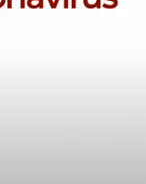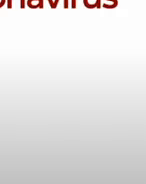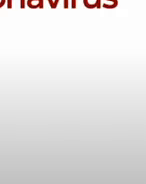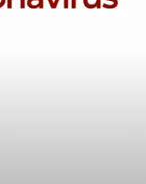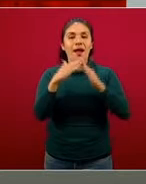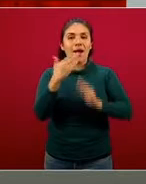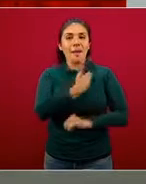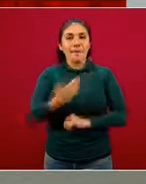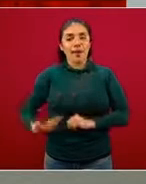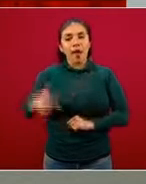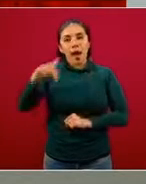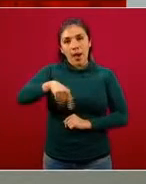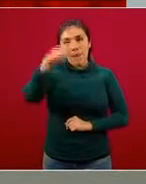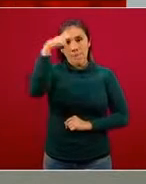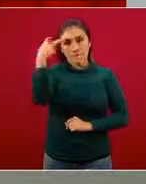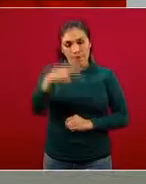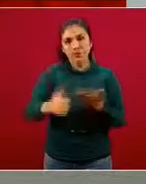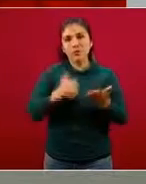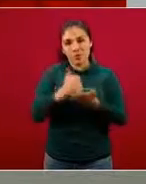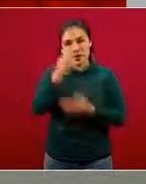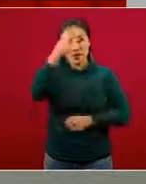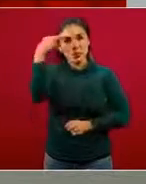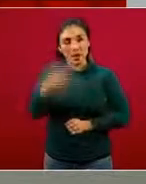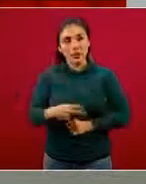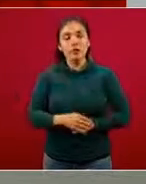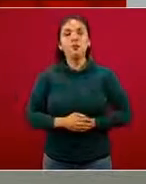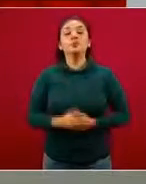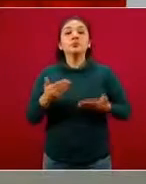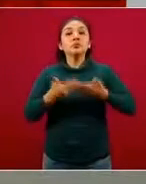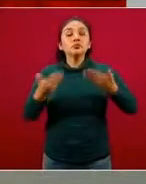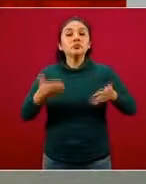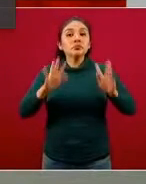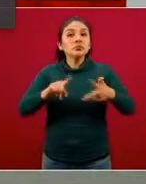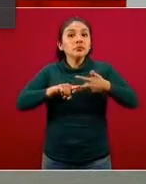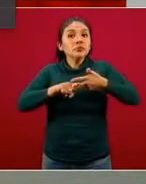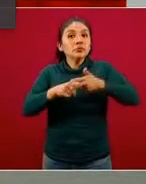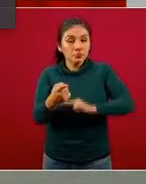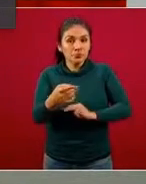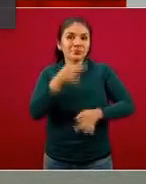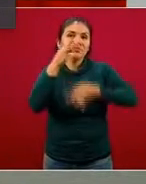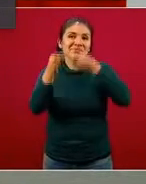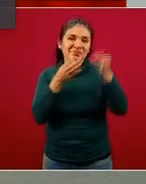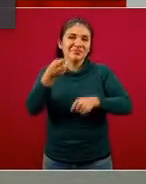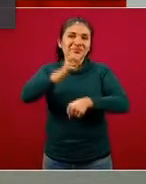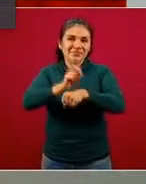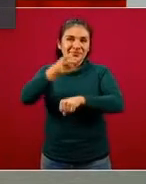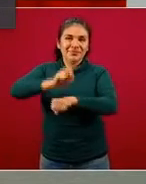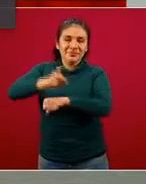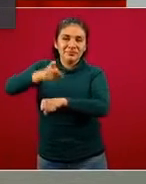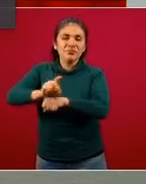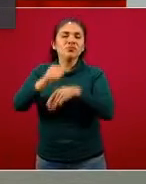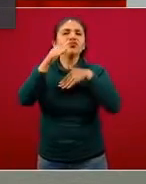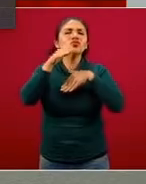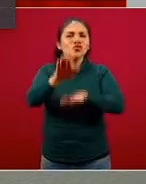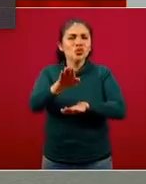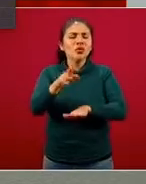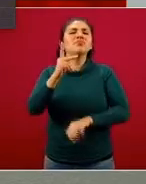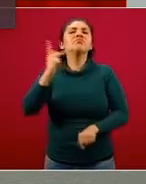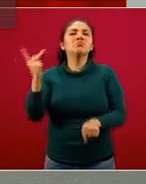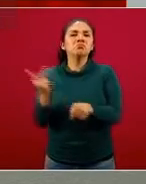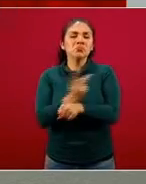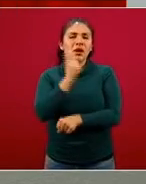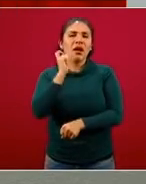Nacional en México, en la Ciudad de México. We're here in Mexico City. Let's begin with the daily press